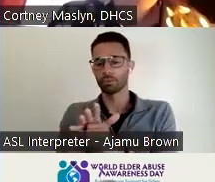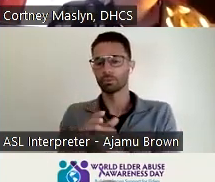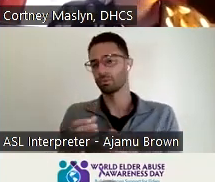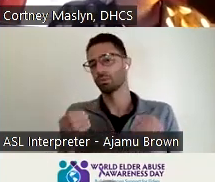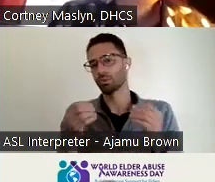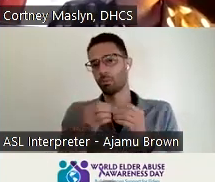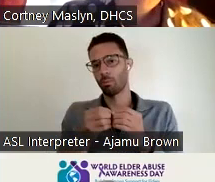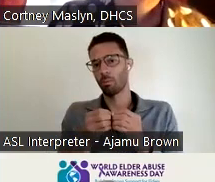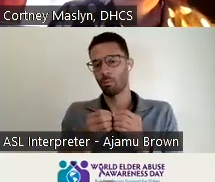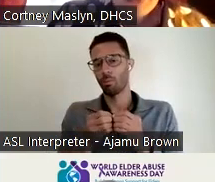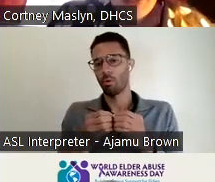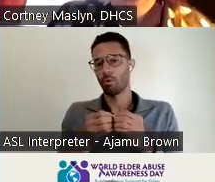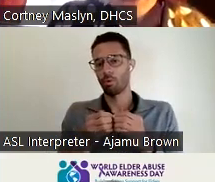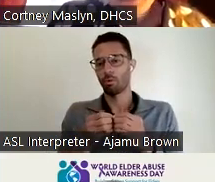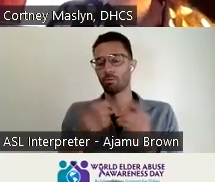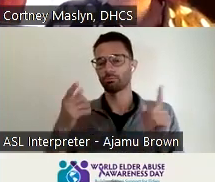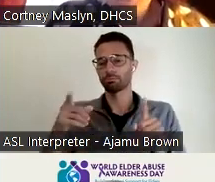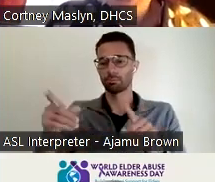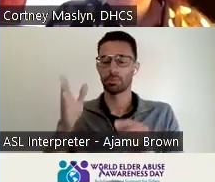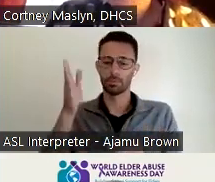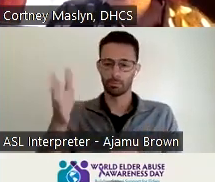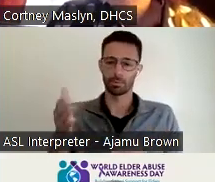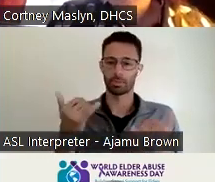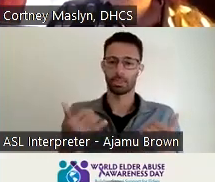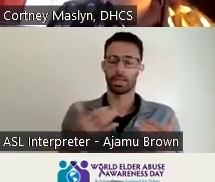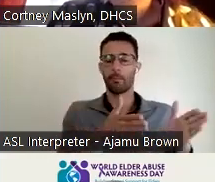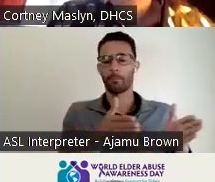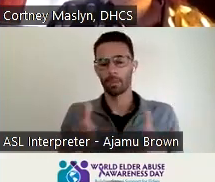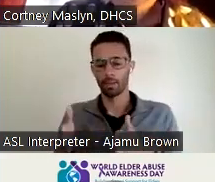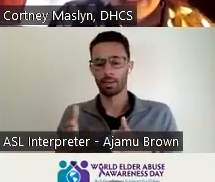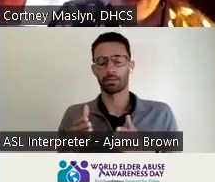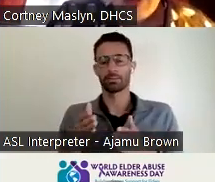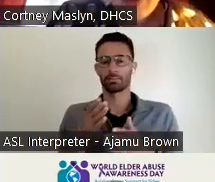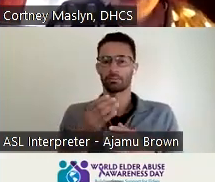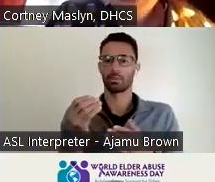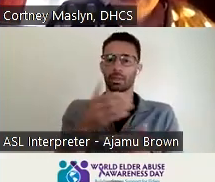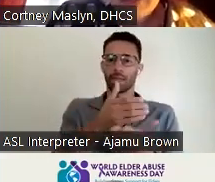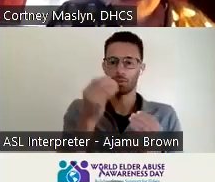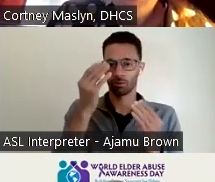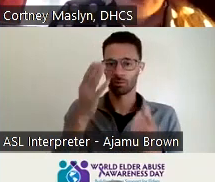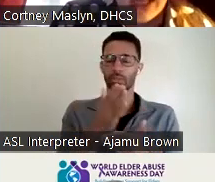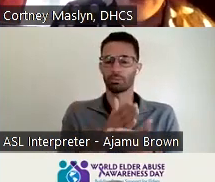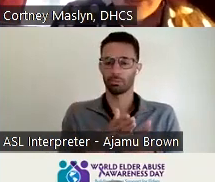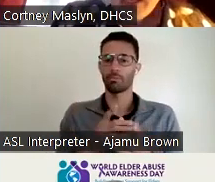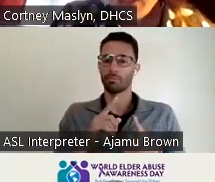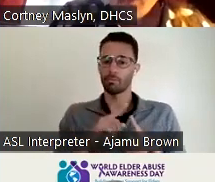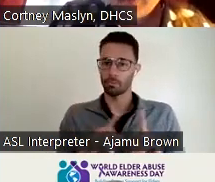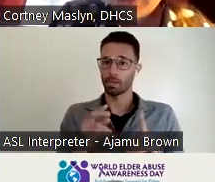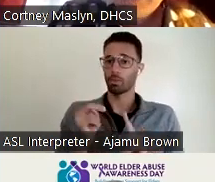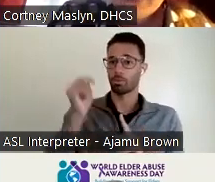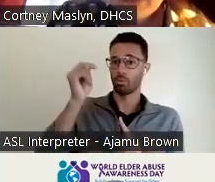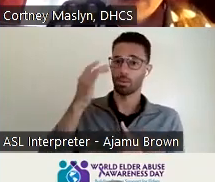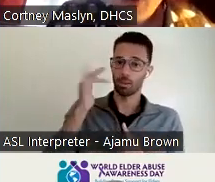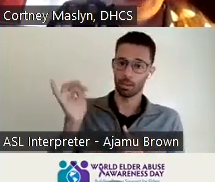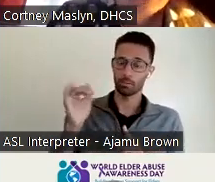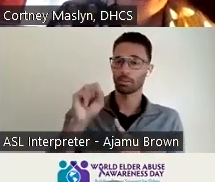in somewhat of the planning and gathering stages, but based on our understanding, we're going to be doing it in Northern California, both